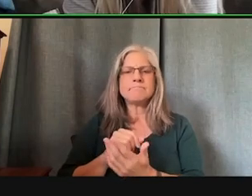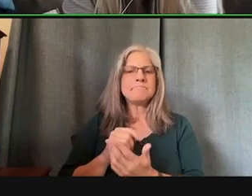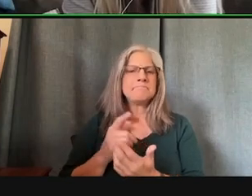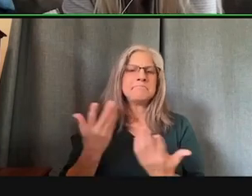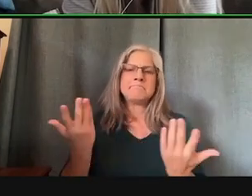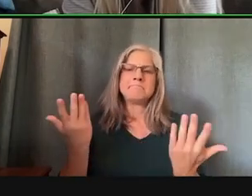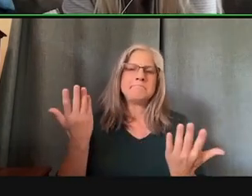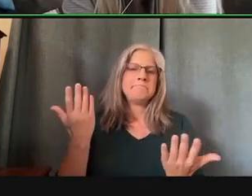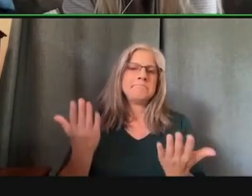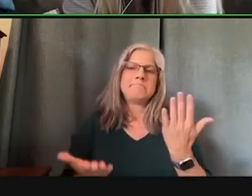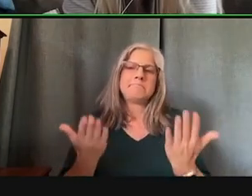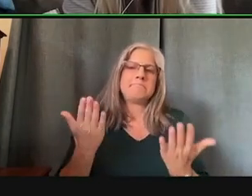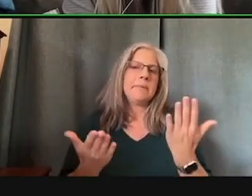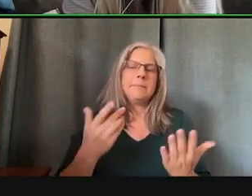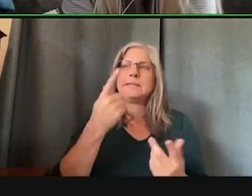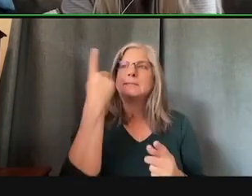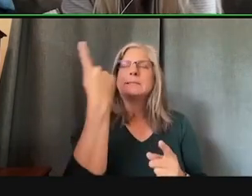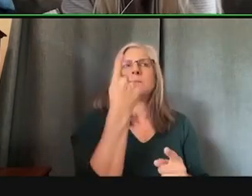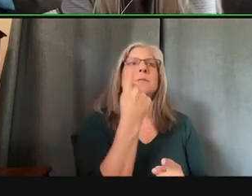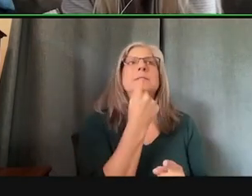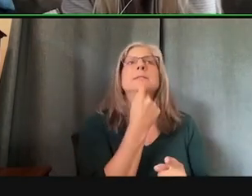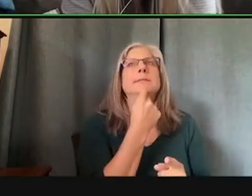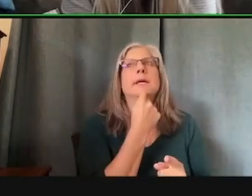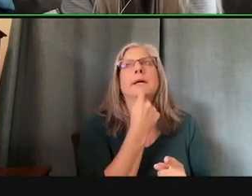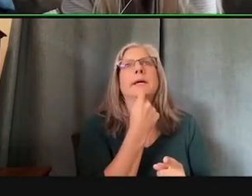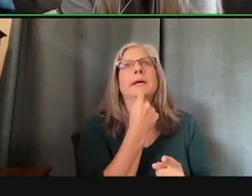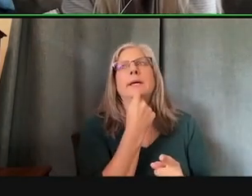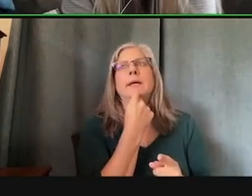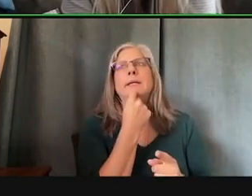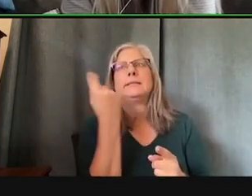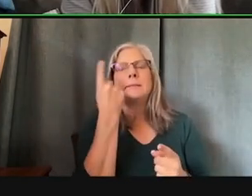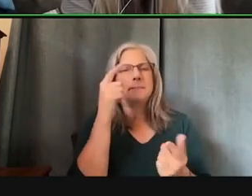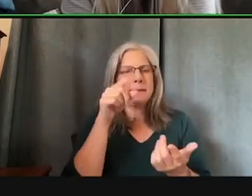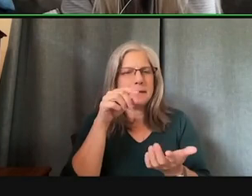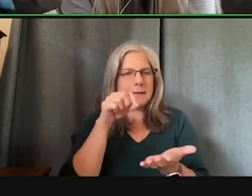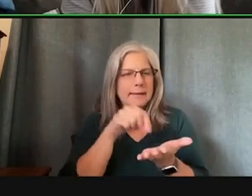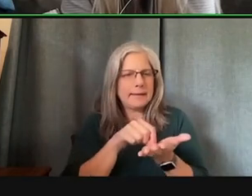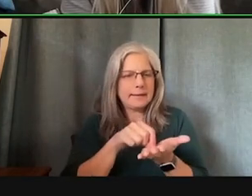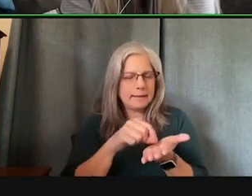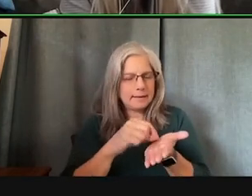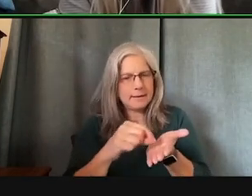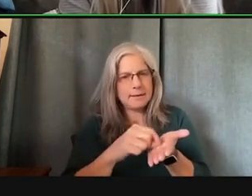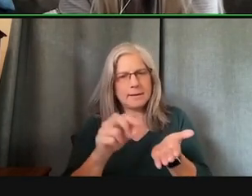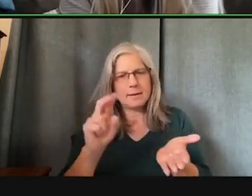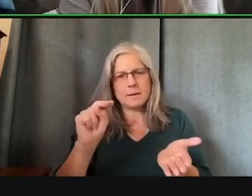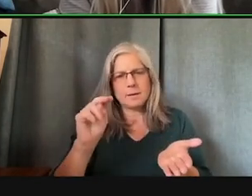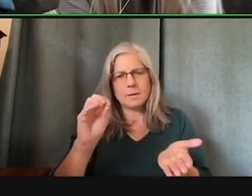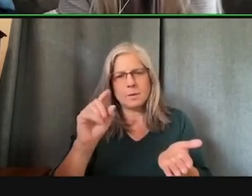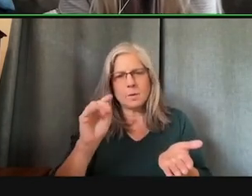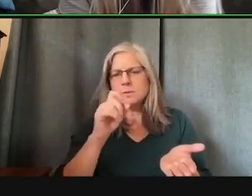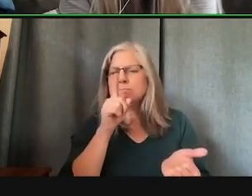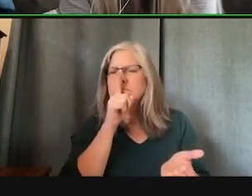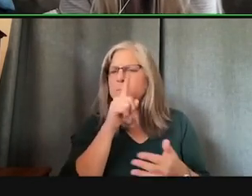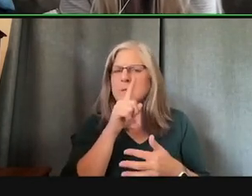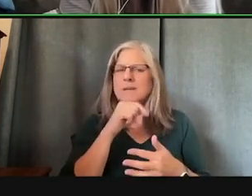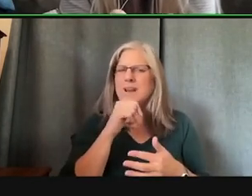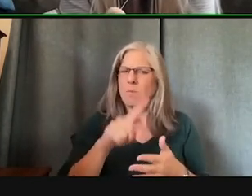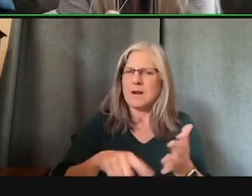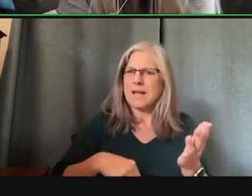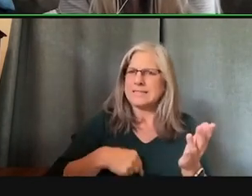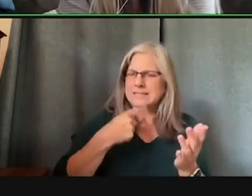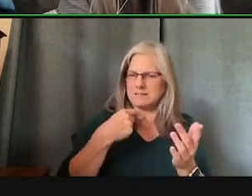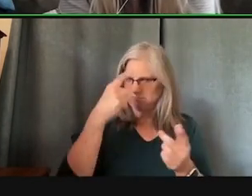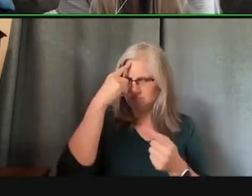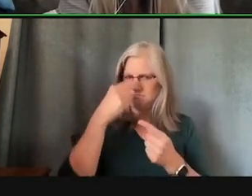Maybe someone said something in the notes that are not what I said, so I disagree with